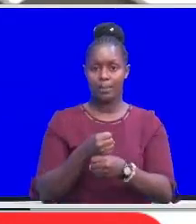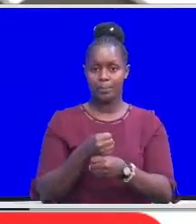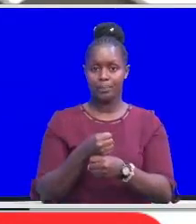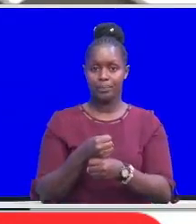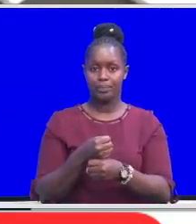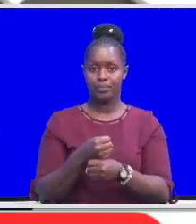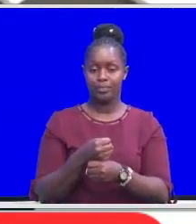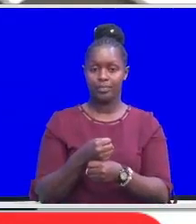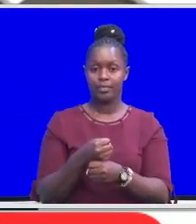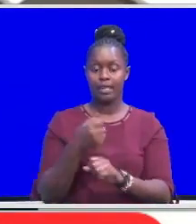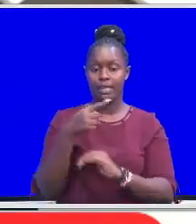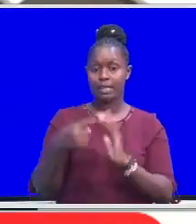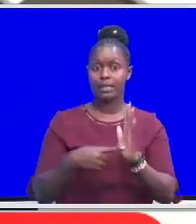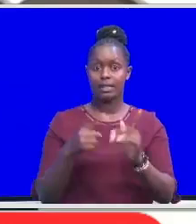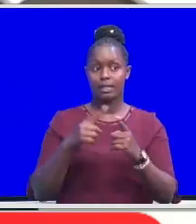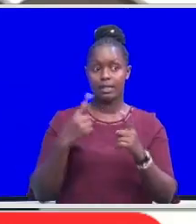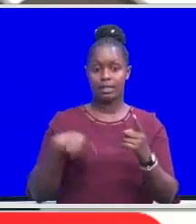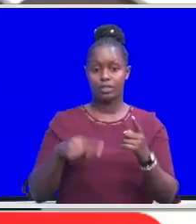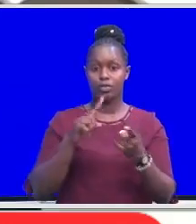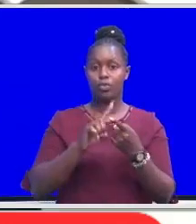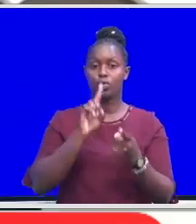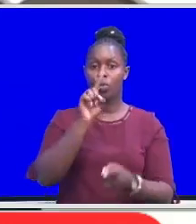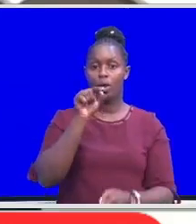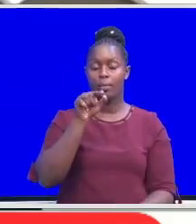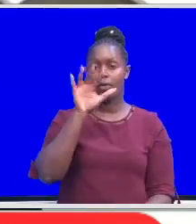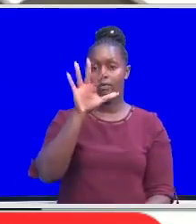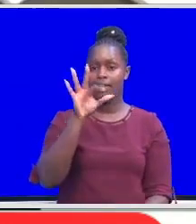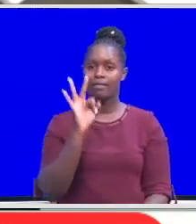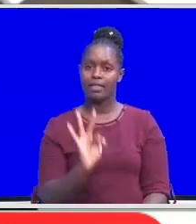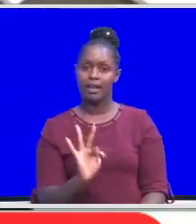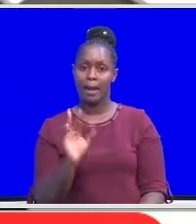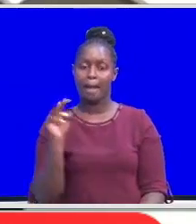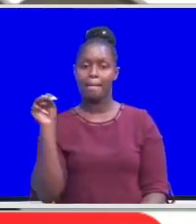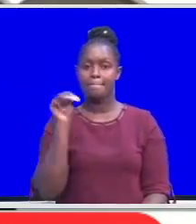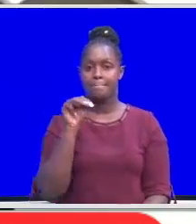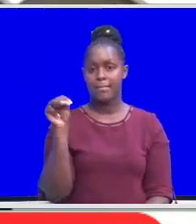payments amounted to 1.153 billion,